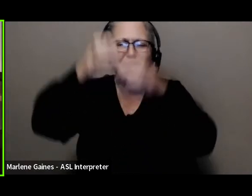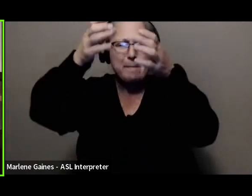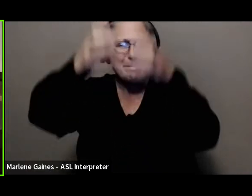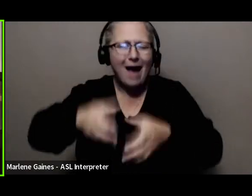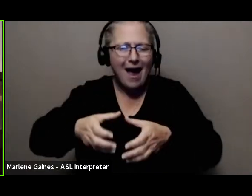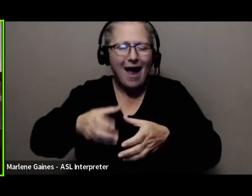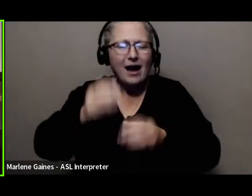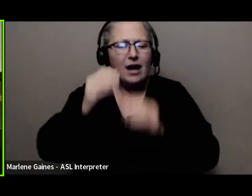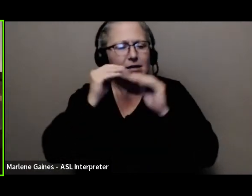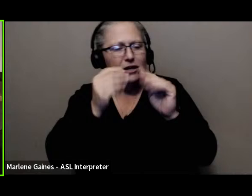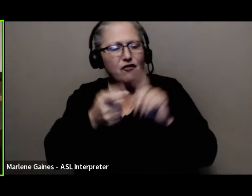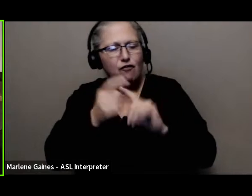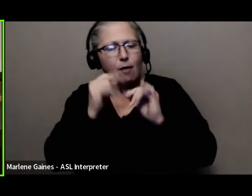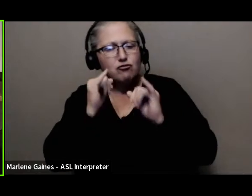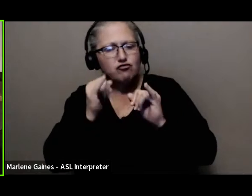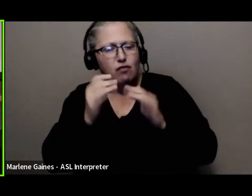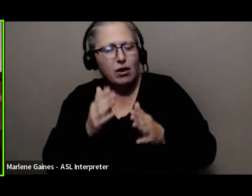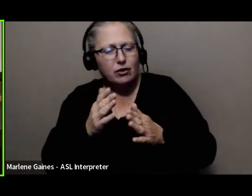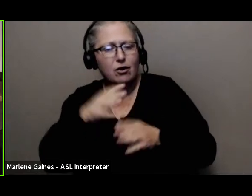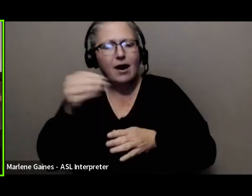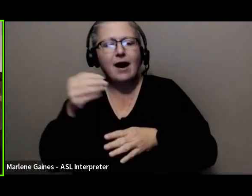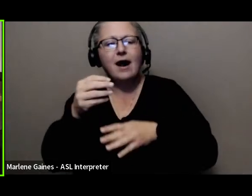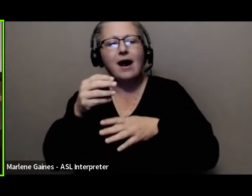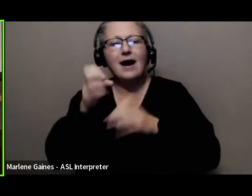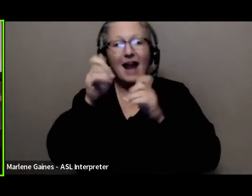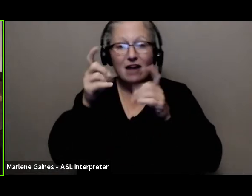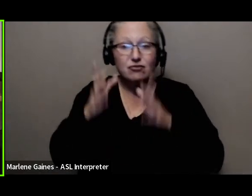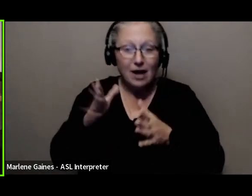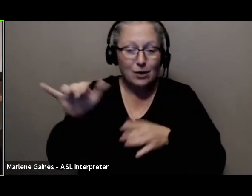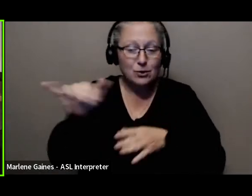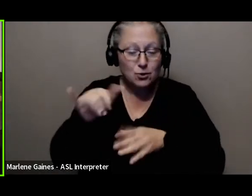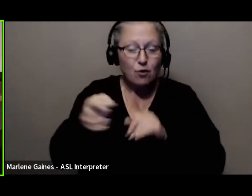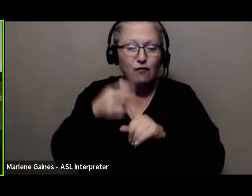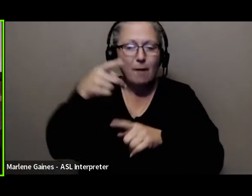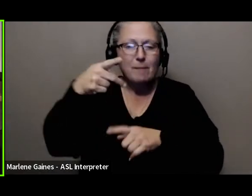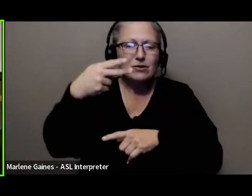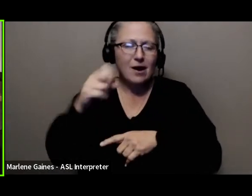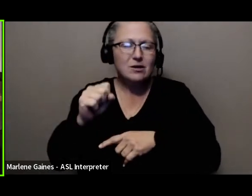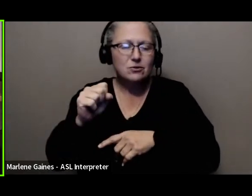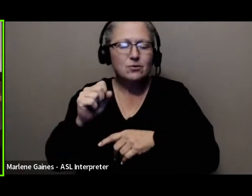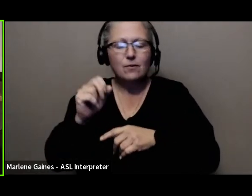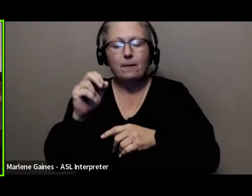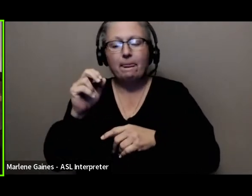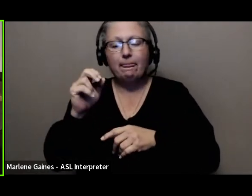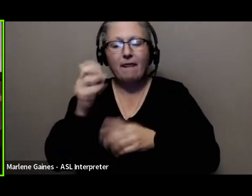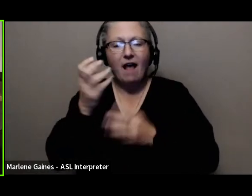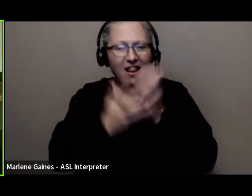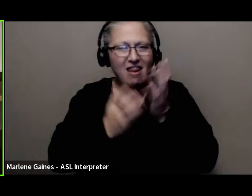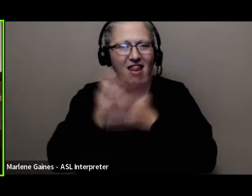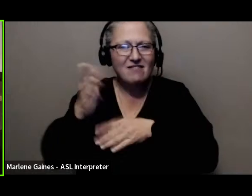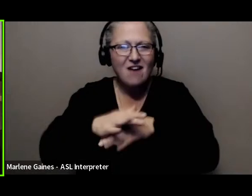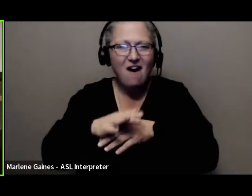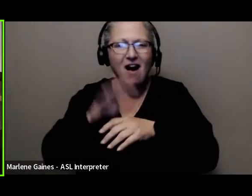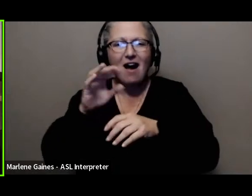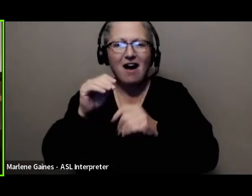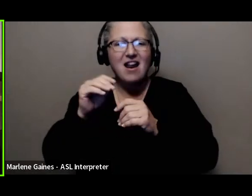being taught by an instructor, but a couple of educators as well from Peninsula High, had the gloves on and were working out. And it's a workout.